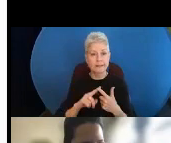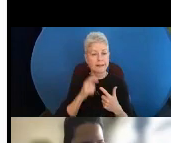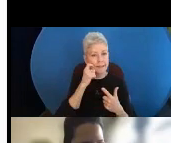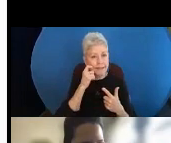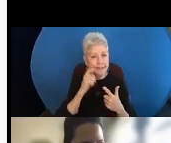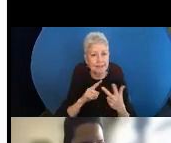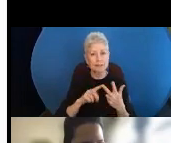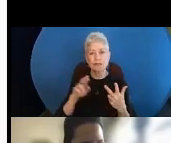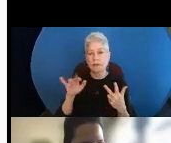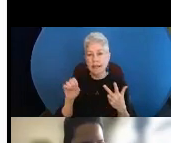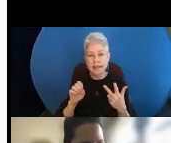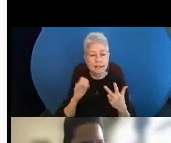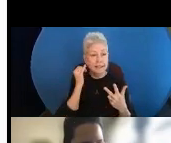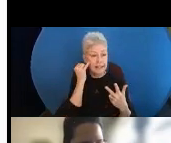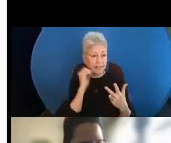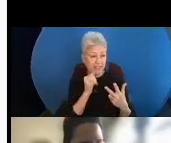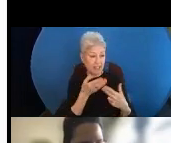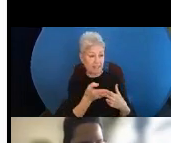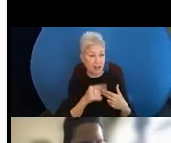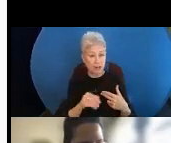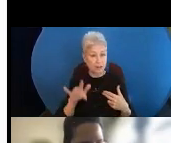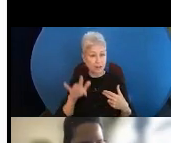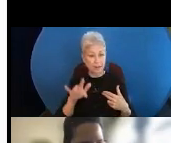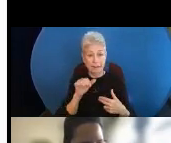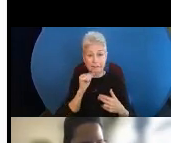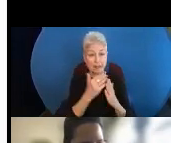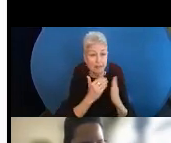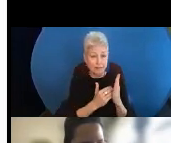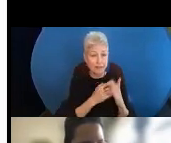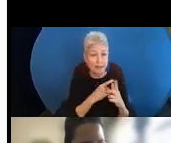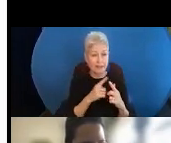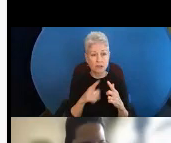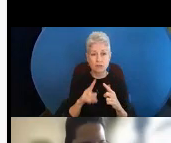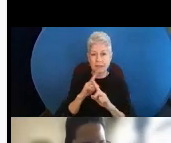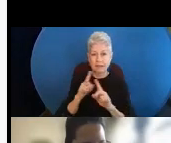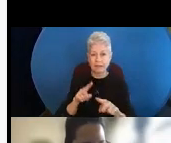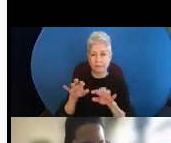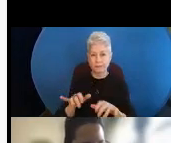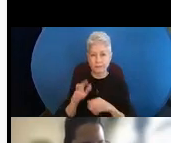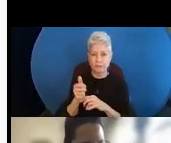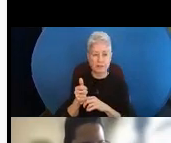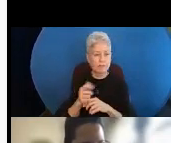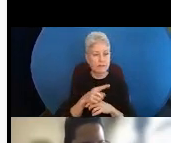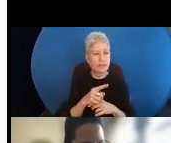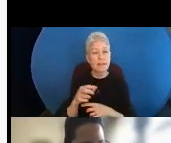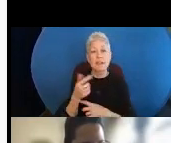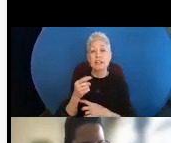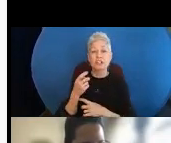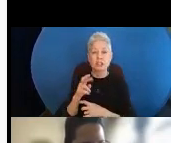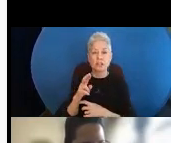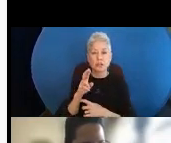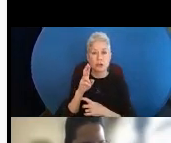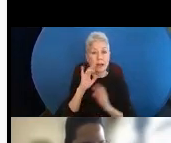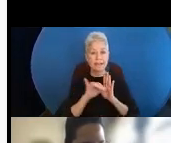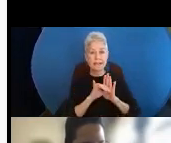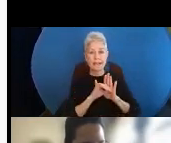not listed, you can click not listed and enter and specify. Ask about gender identity.